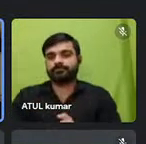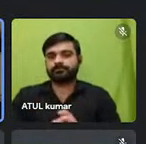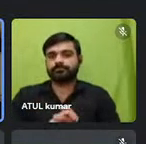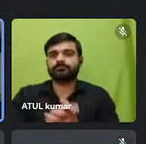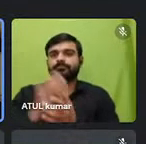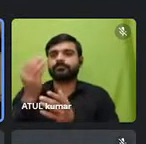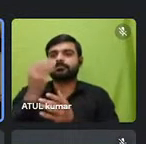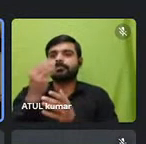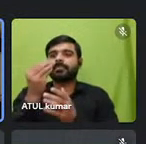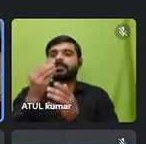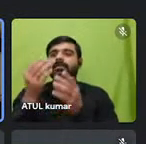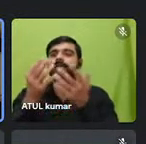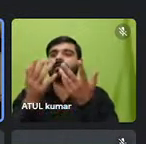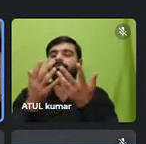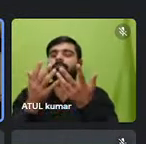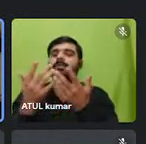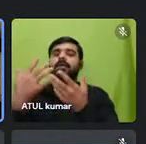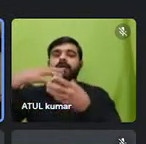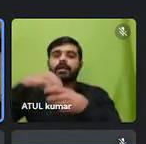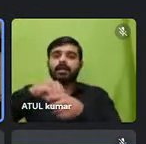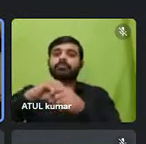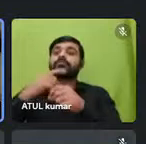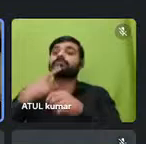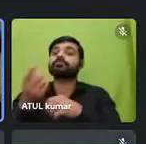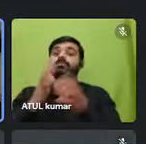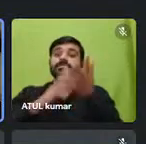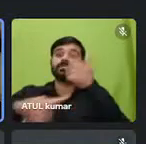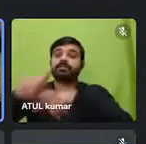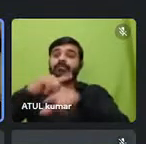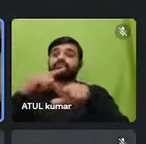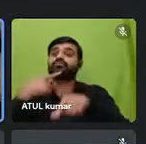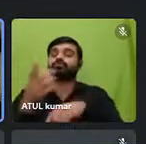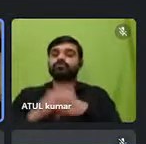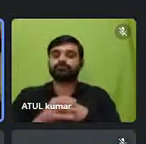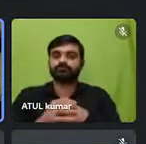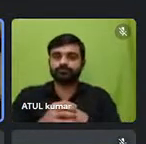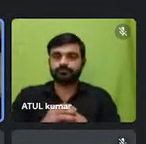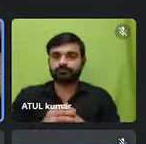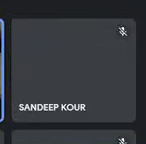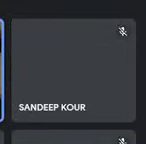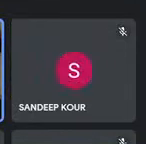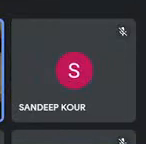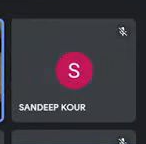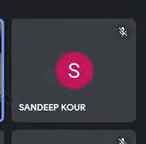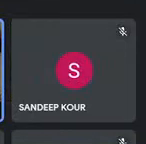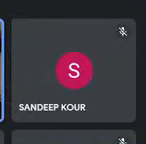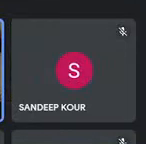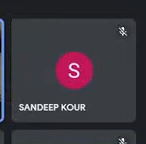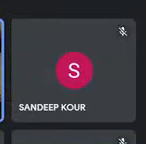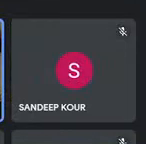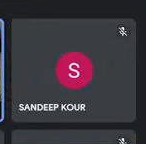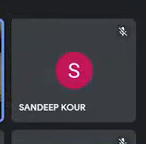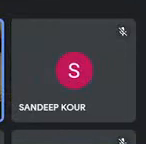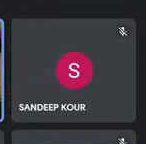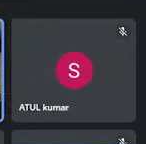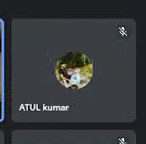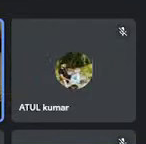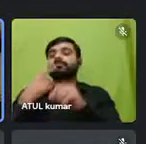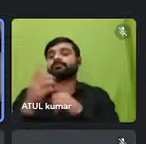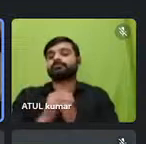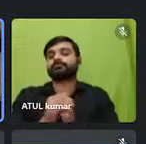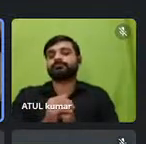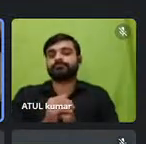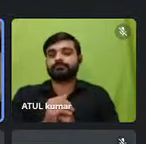They're either completely inaccurate in what they say about sign language, or they insult deaf people.